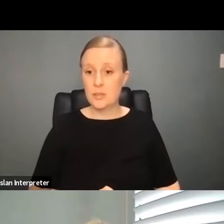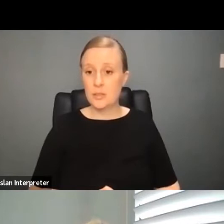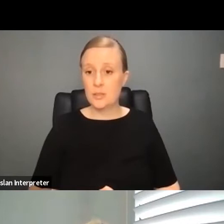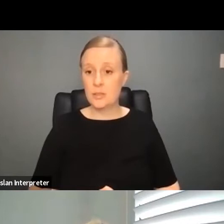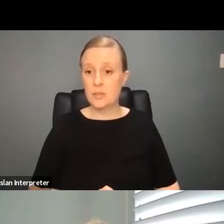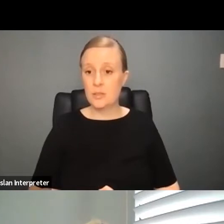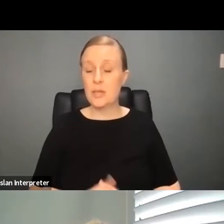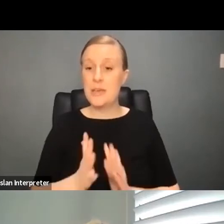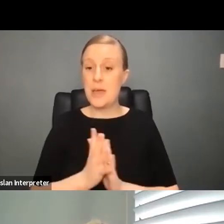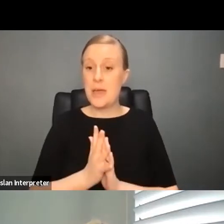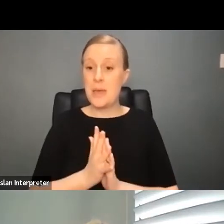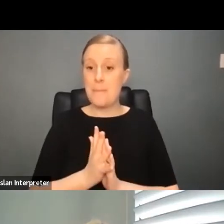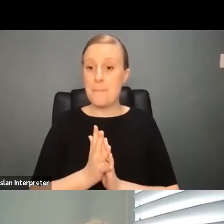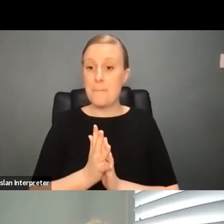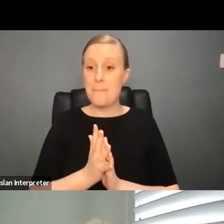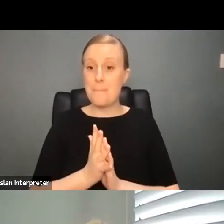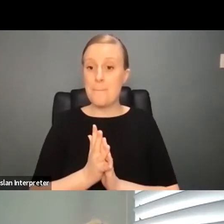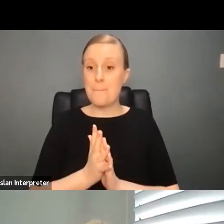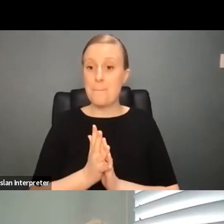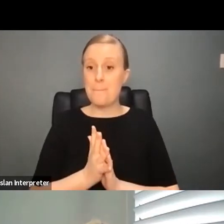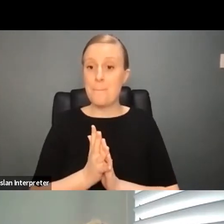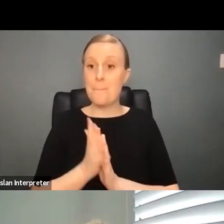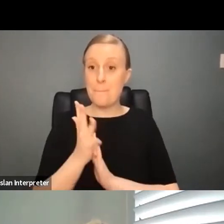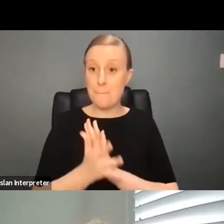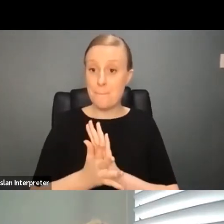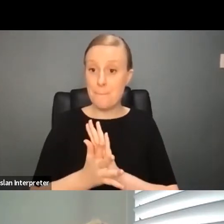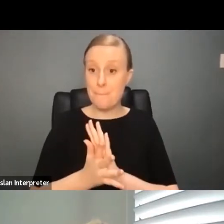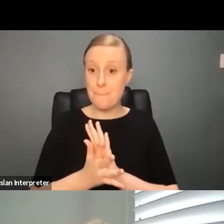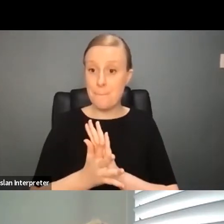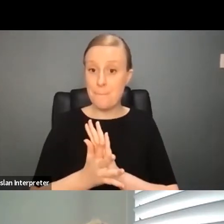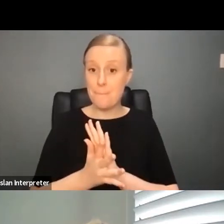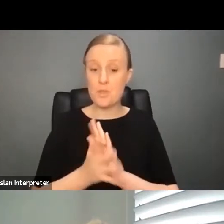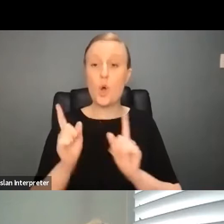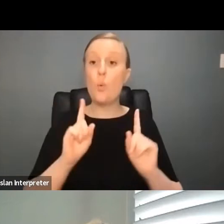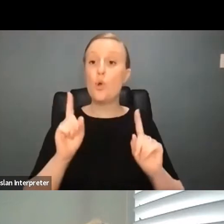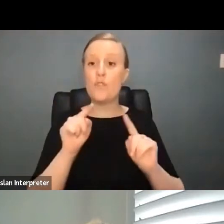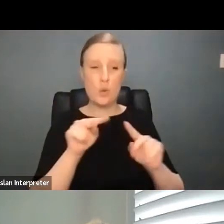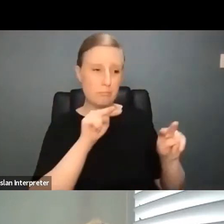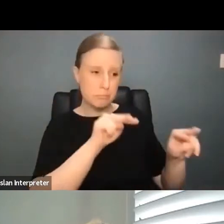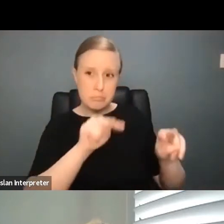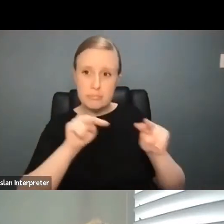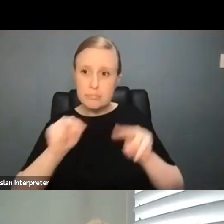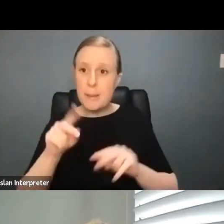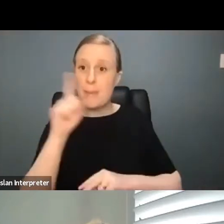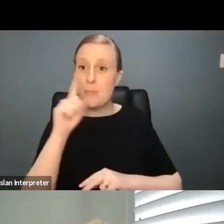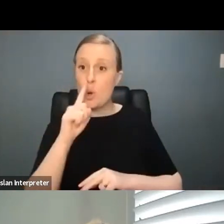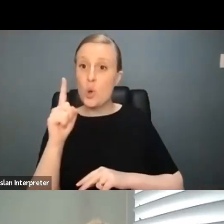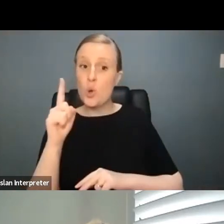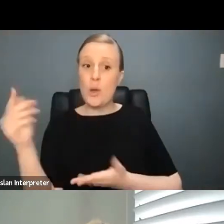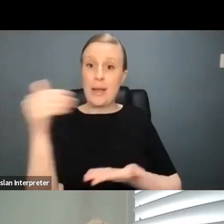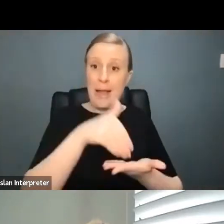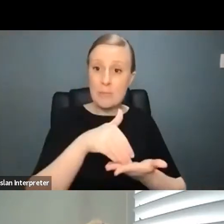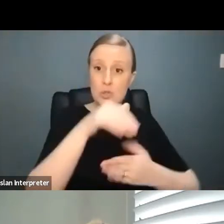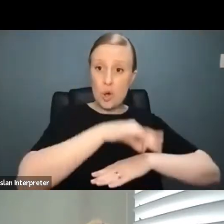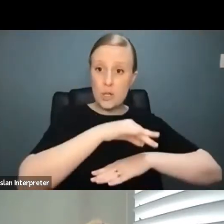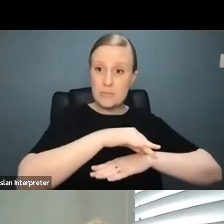a sign of outside, what generally happens outside of hospital or not, I'm unsure of, or whether it's a case